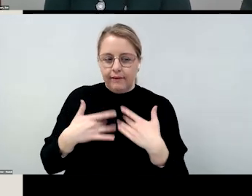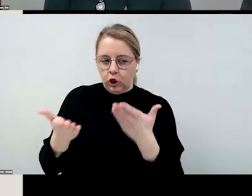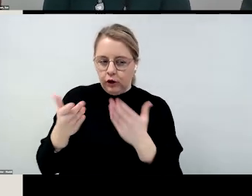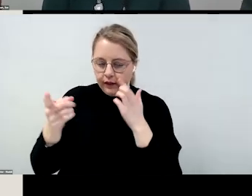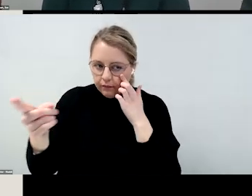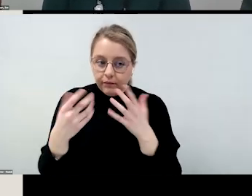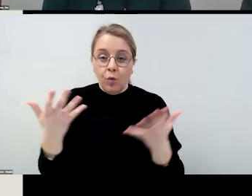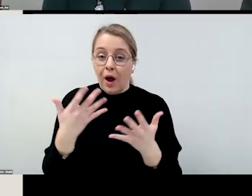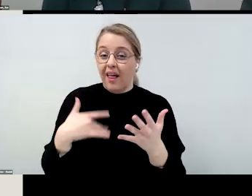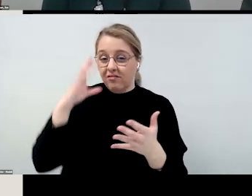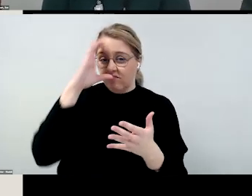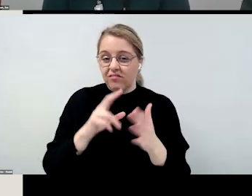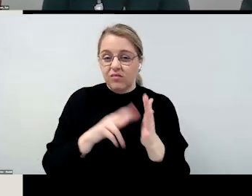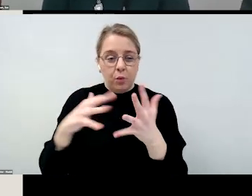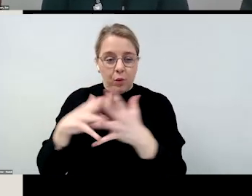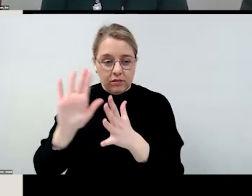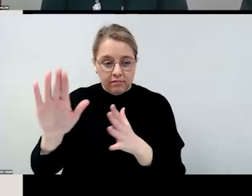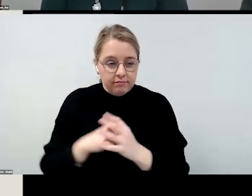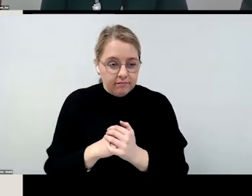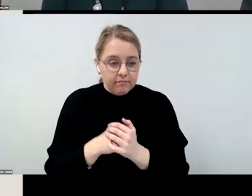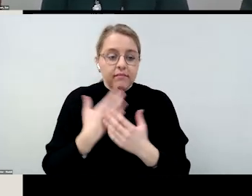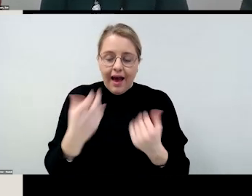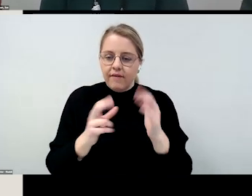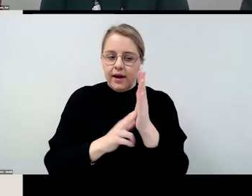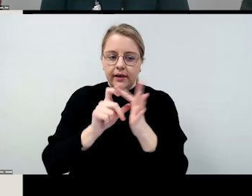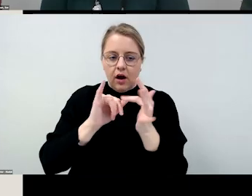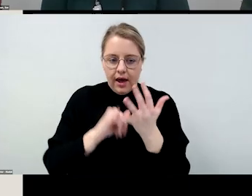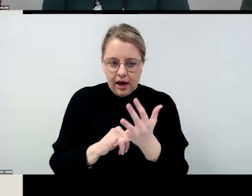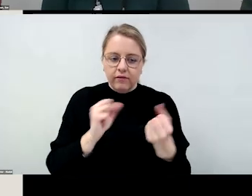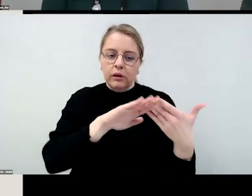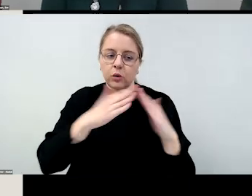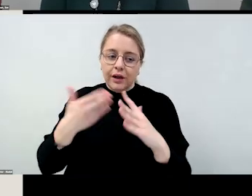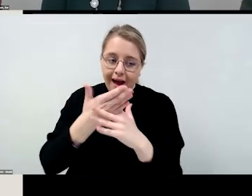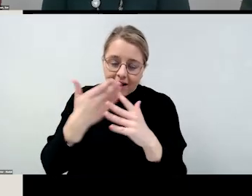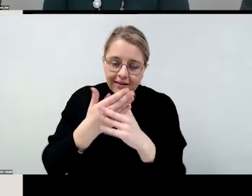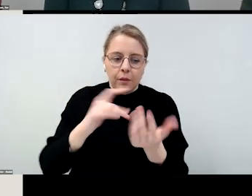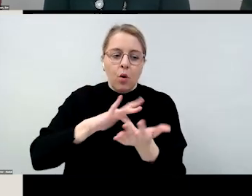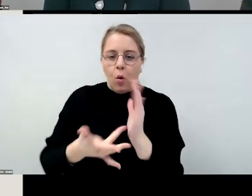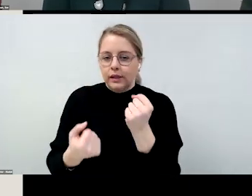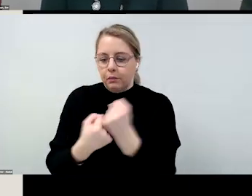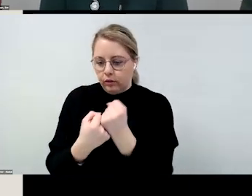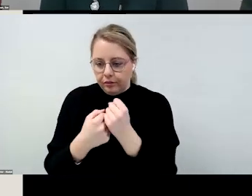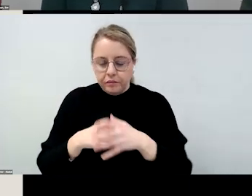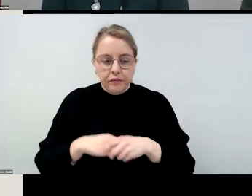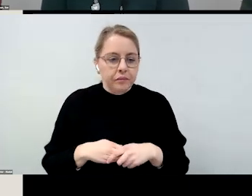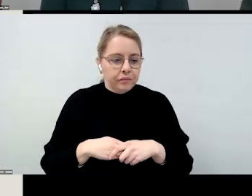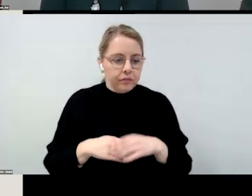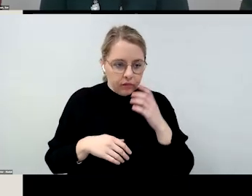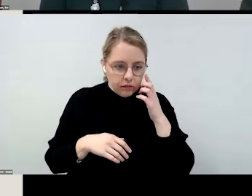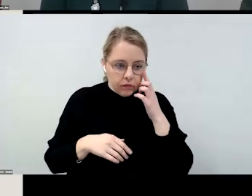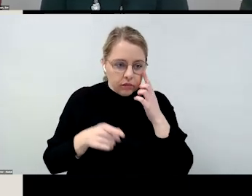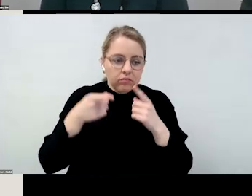the National Disability Insurance Scheme and has some community access core supports too. He has a known family history of